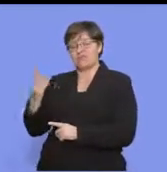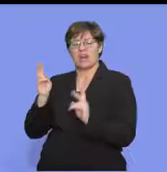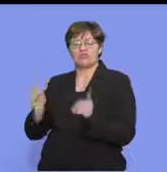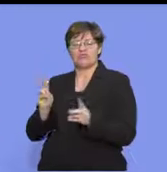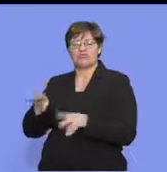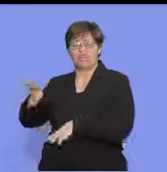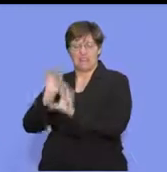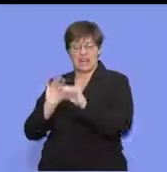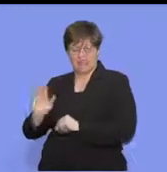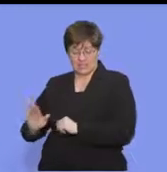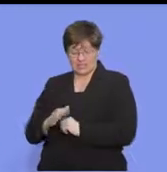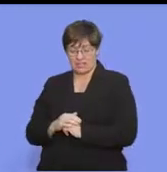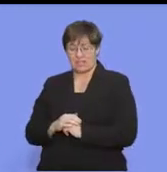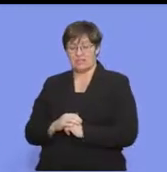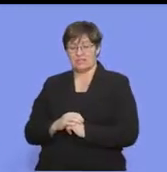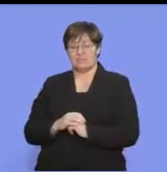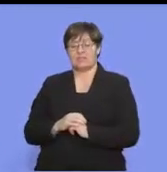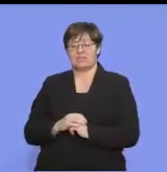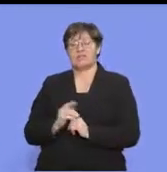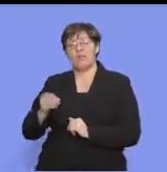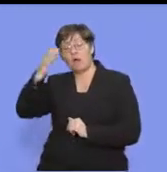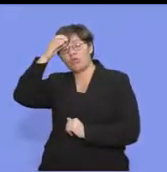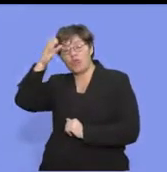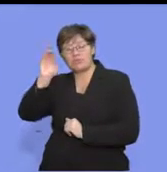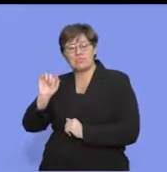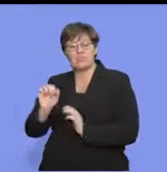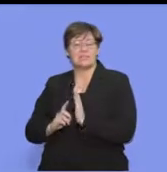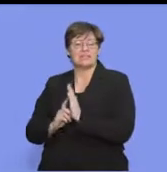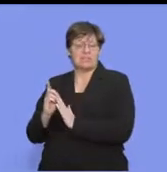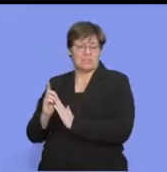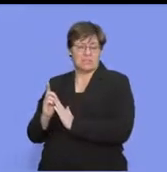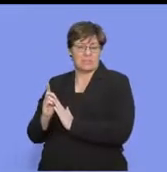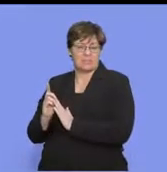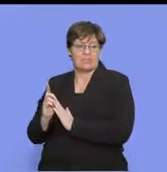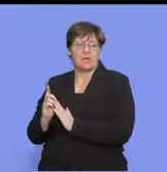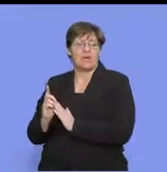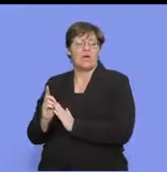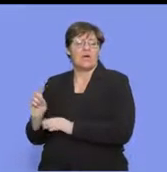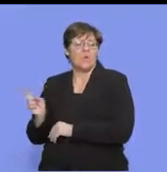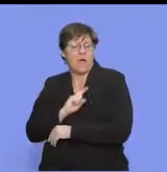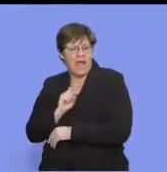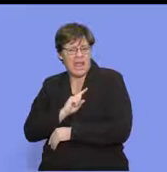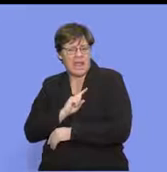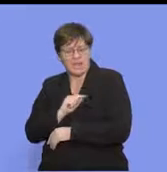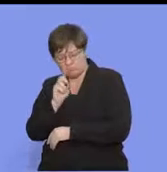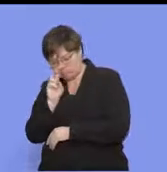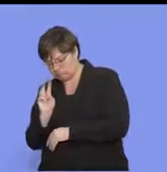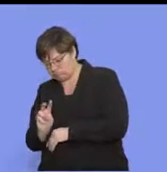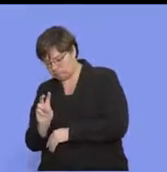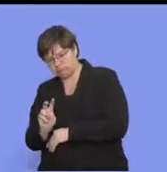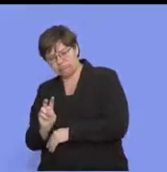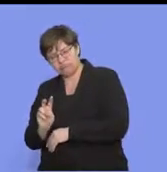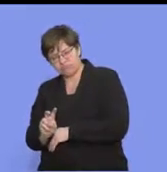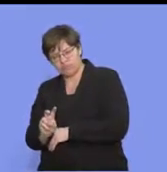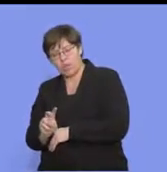was basically a concept that he developed based on observations that he made on